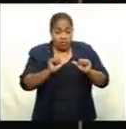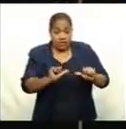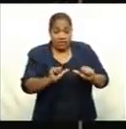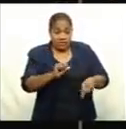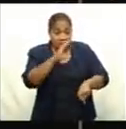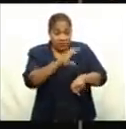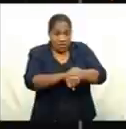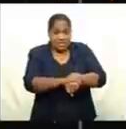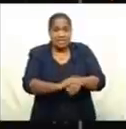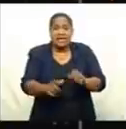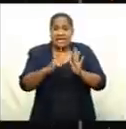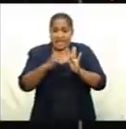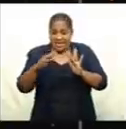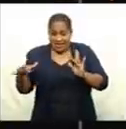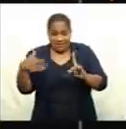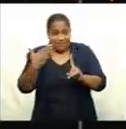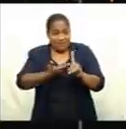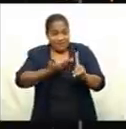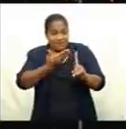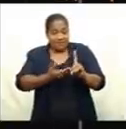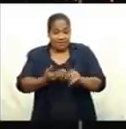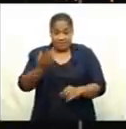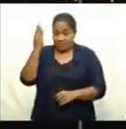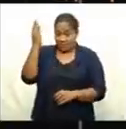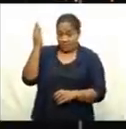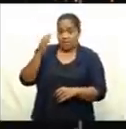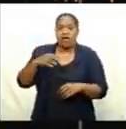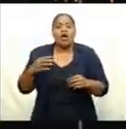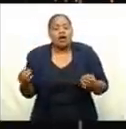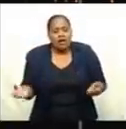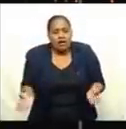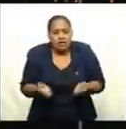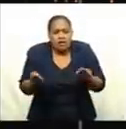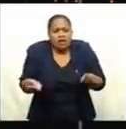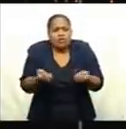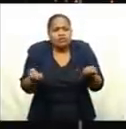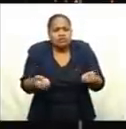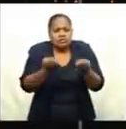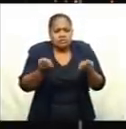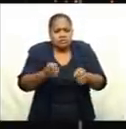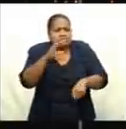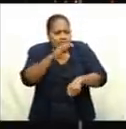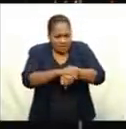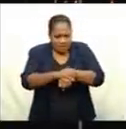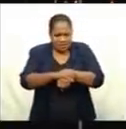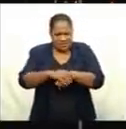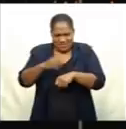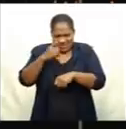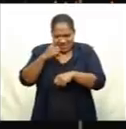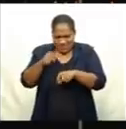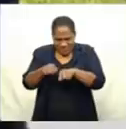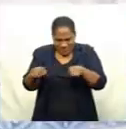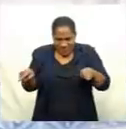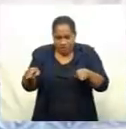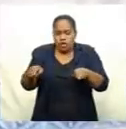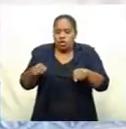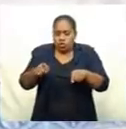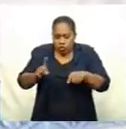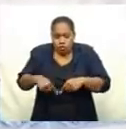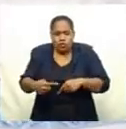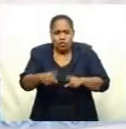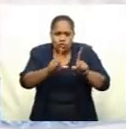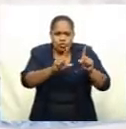Policing Inia Seruiratu has encouraged police officers to keep up the tempo of their work. Police officers are serving on the front